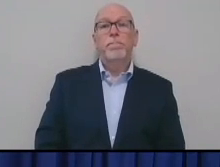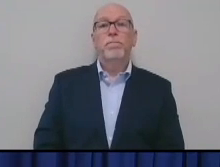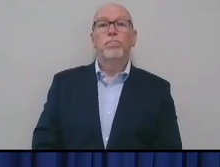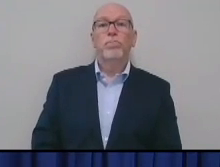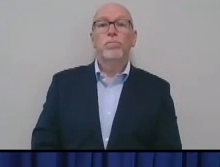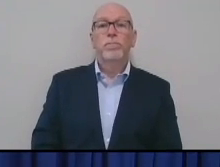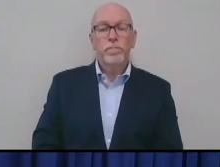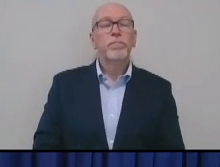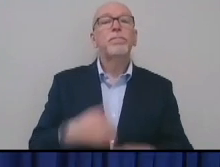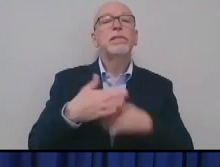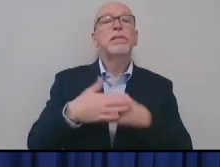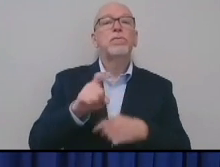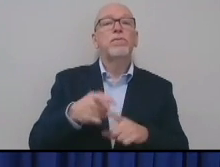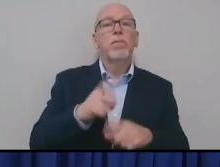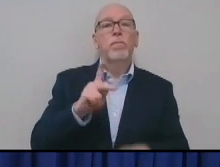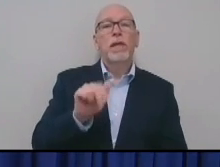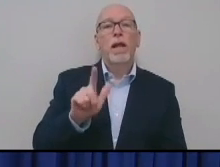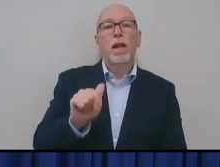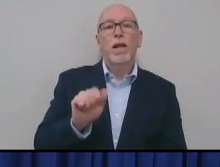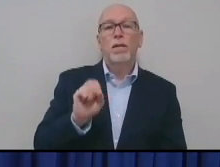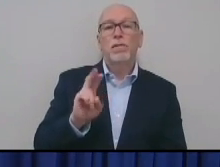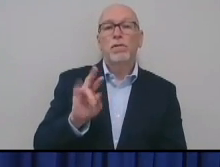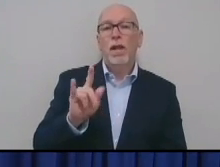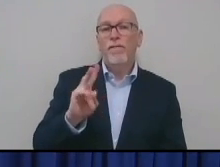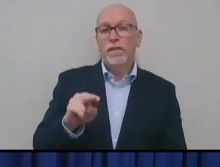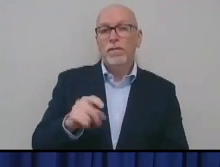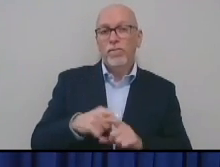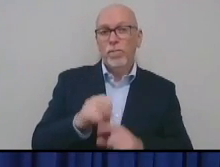Next question is from Kayla Sullivan of Fox 59.